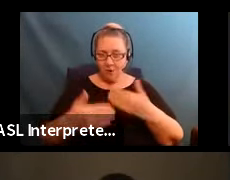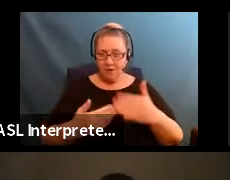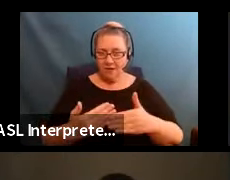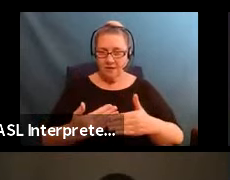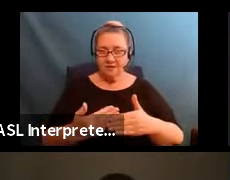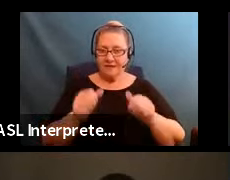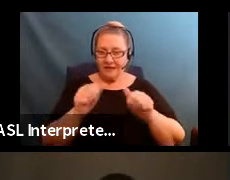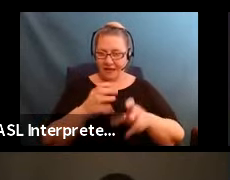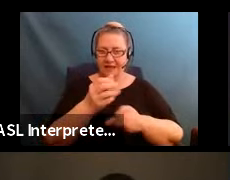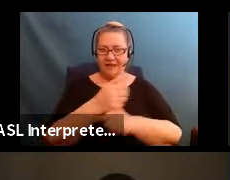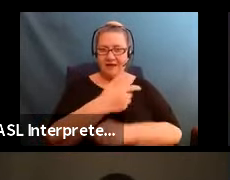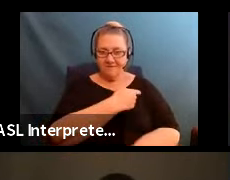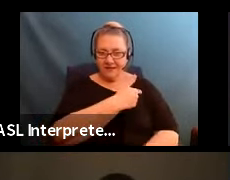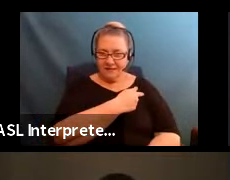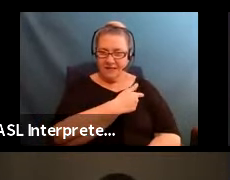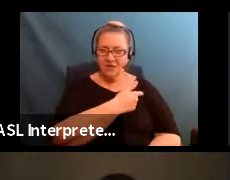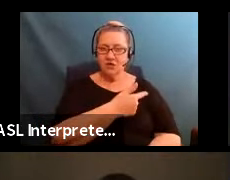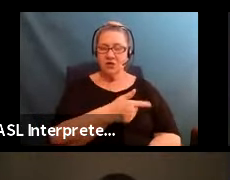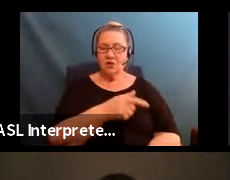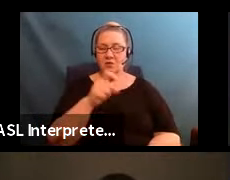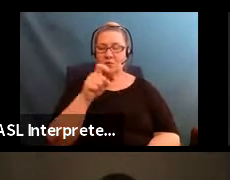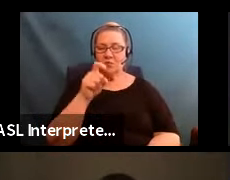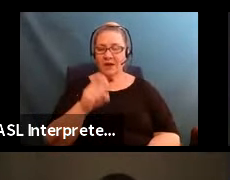vaccinated. So we have to